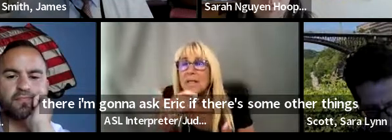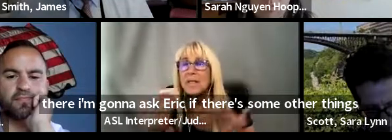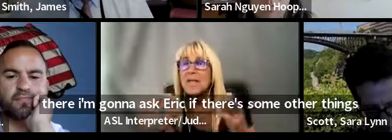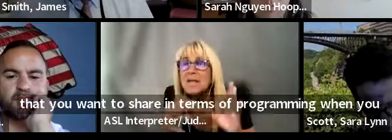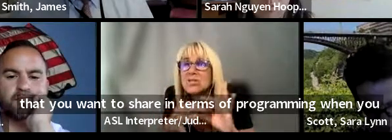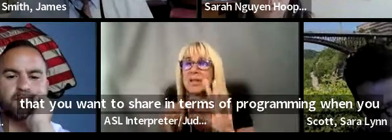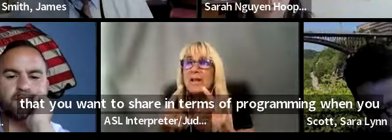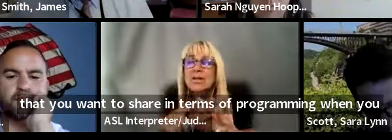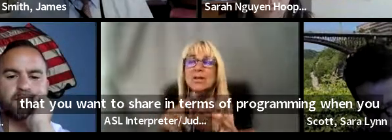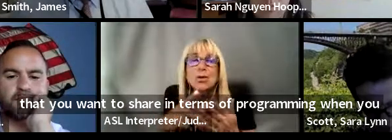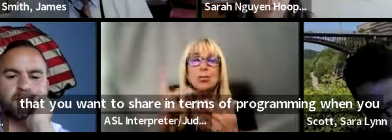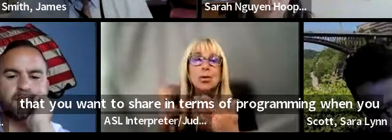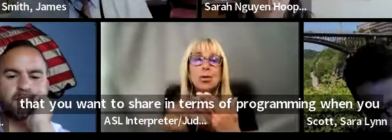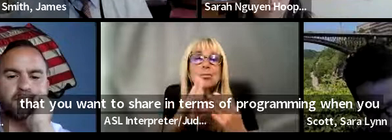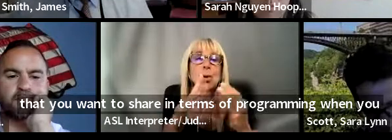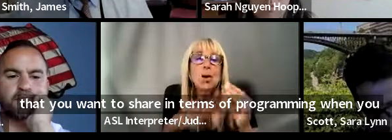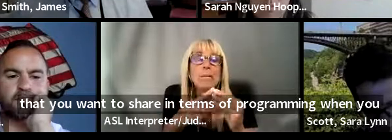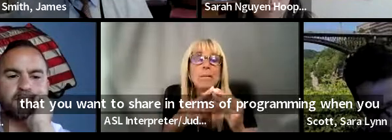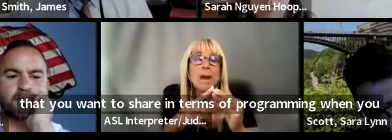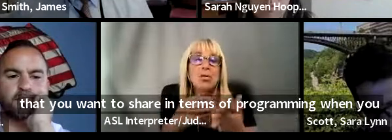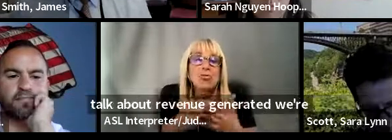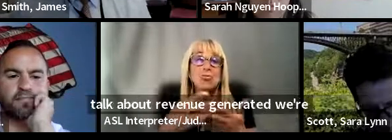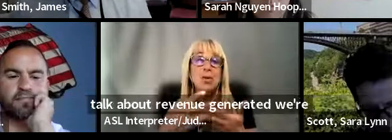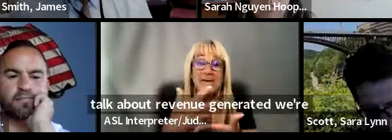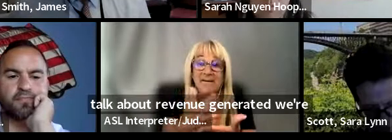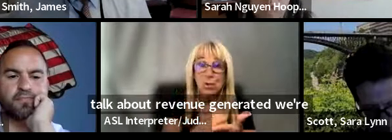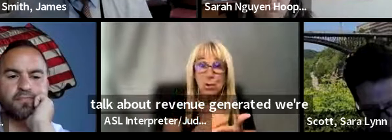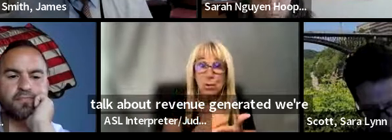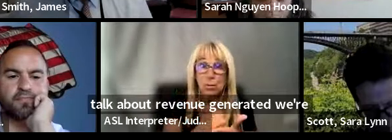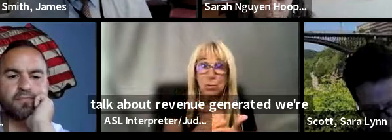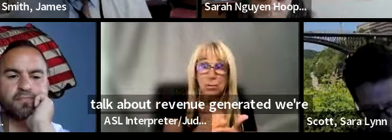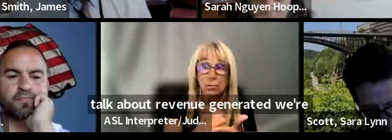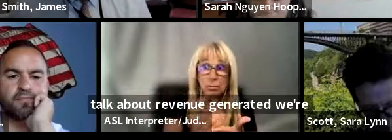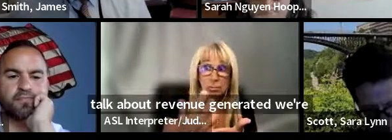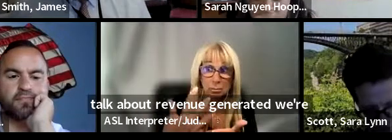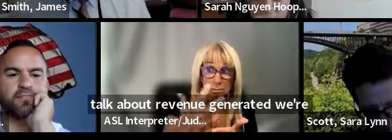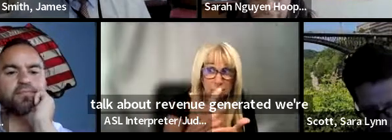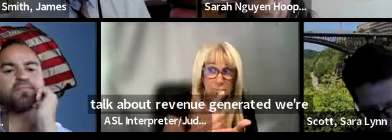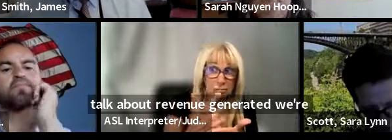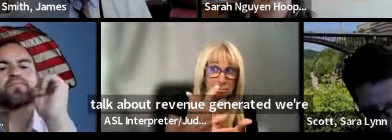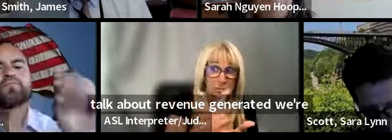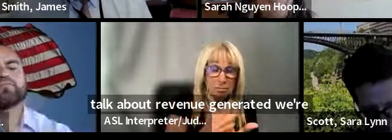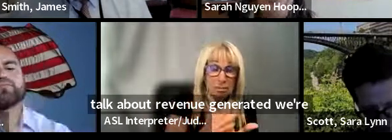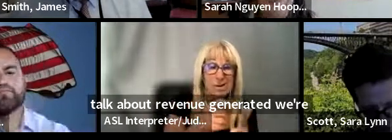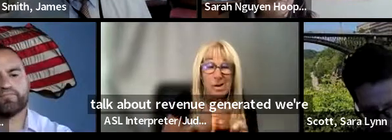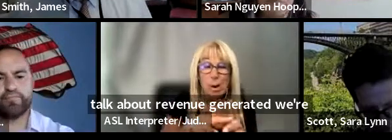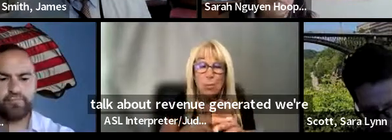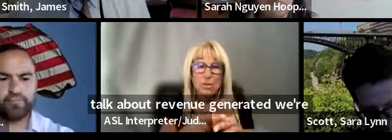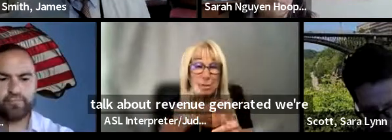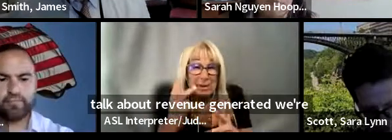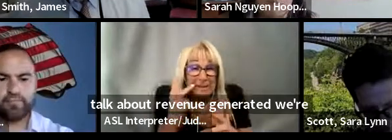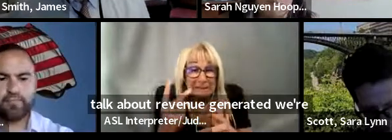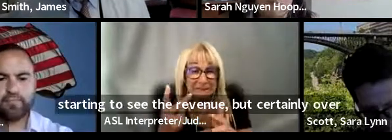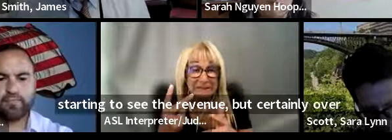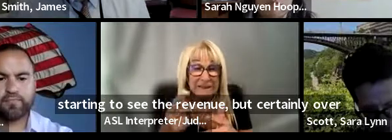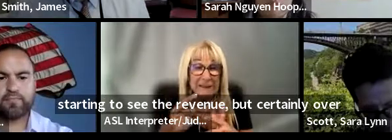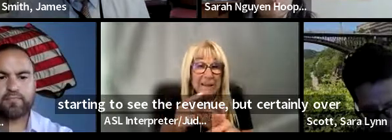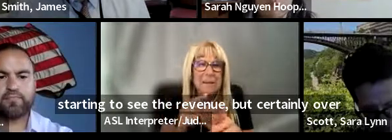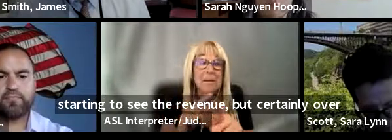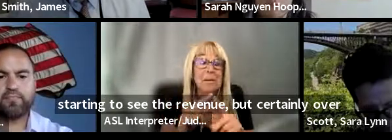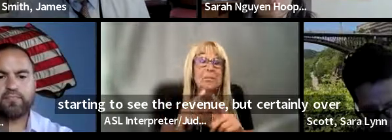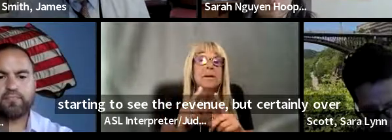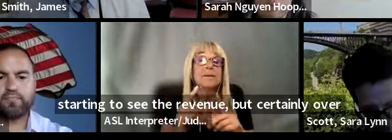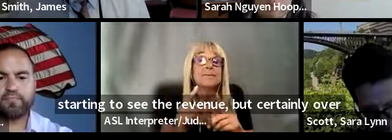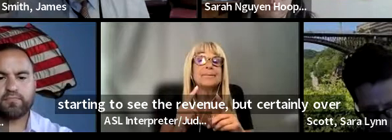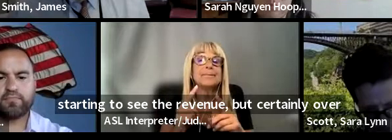about revenue generated, we're starting to see the revenue, but certainly over time, you'll see a